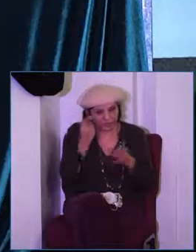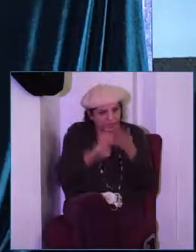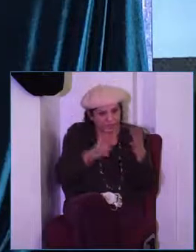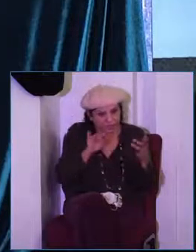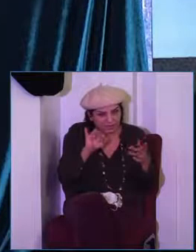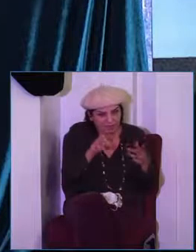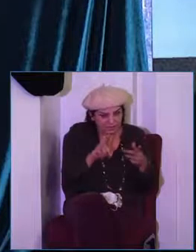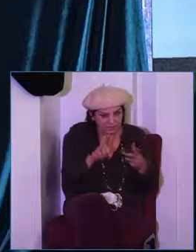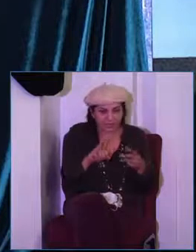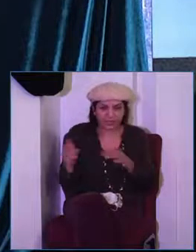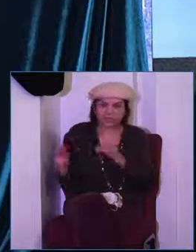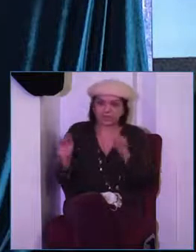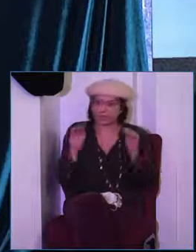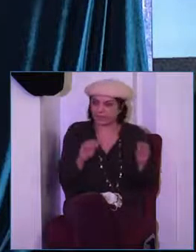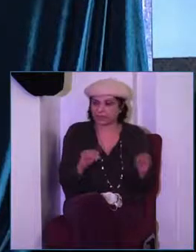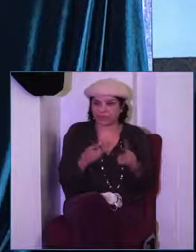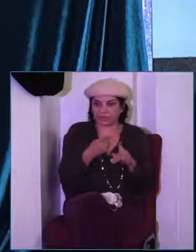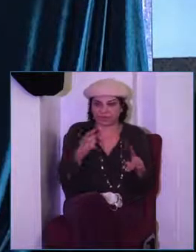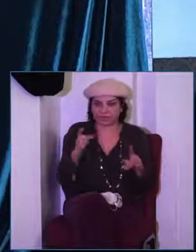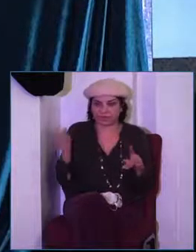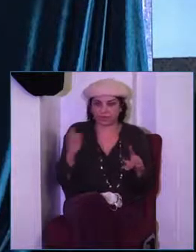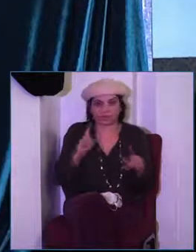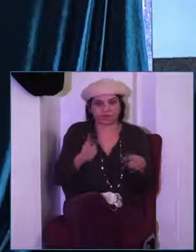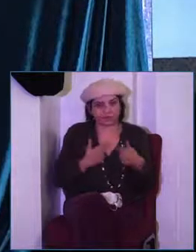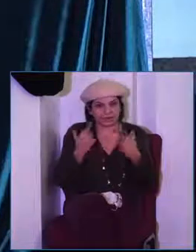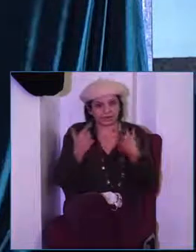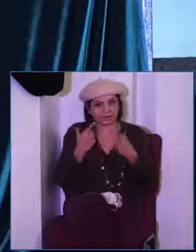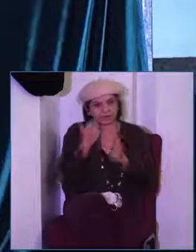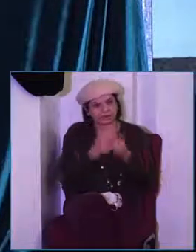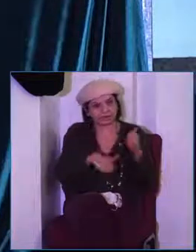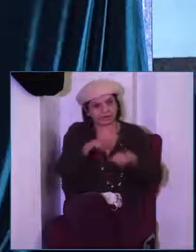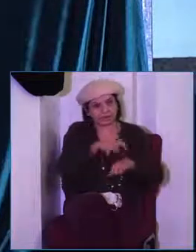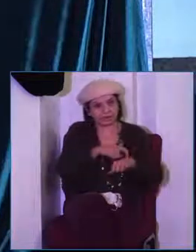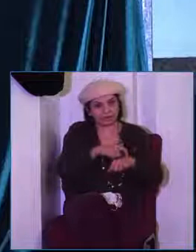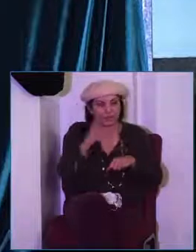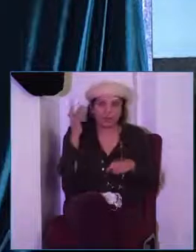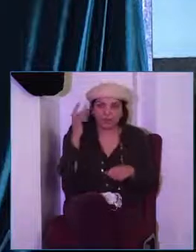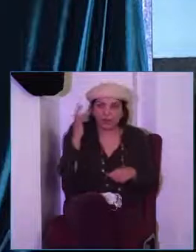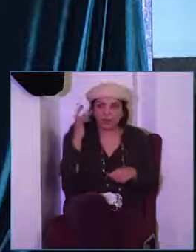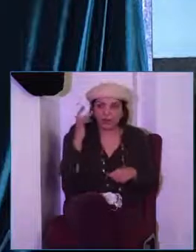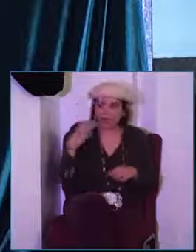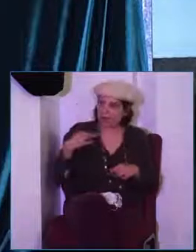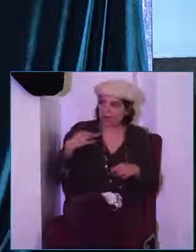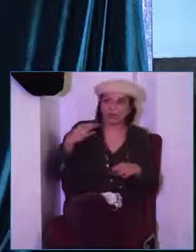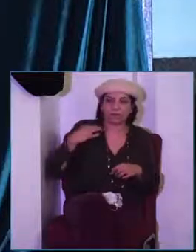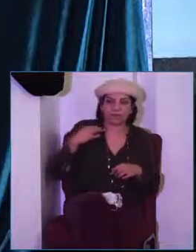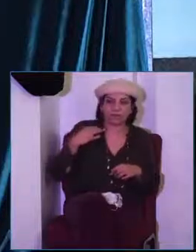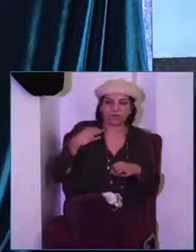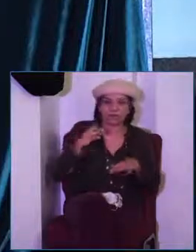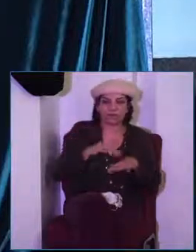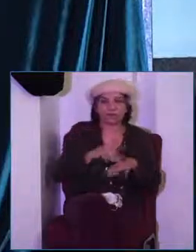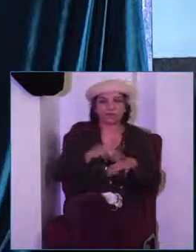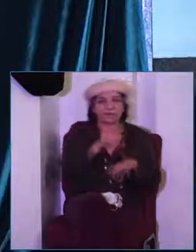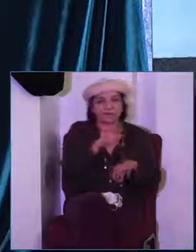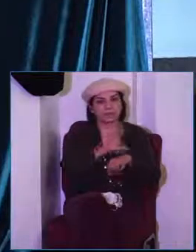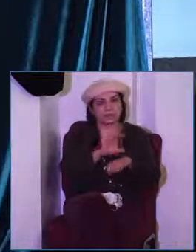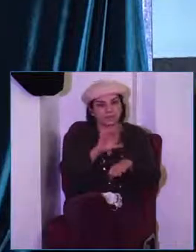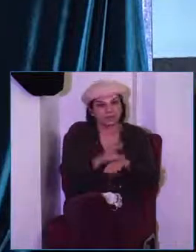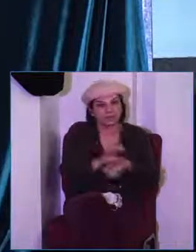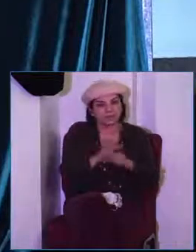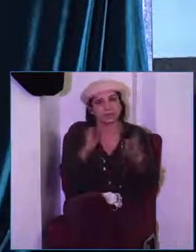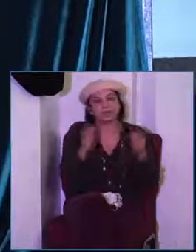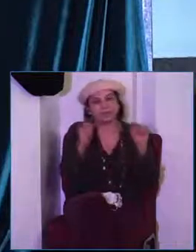he lived each time the church moved. You know why? Because he volunteers at the church and he wanted to be able to walk to